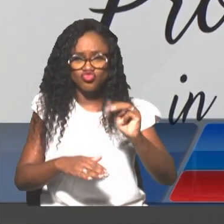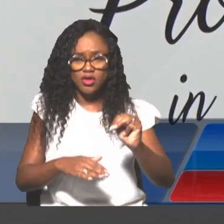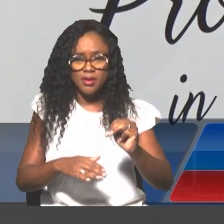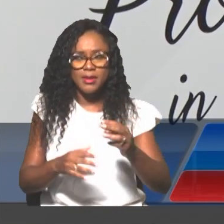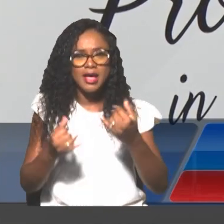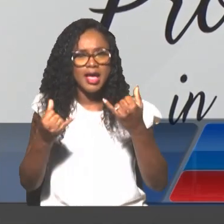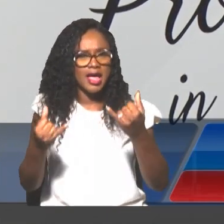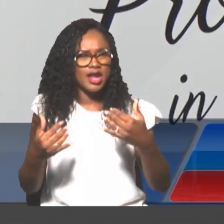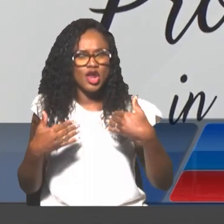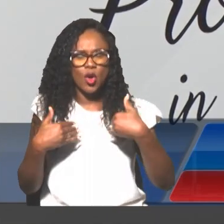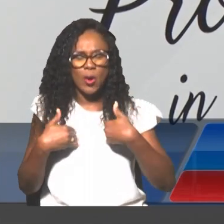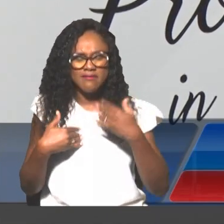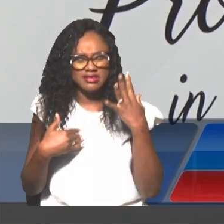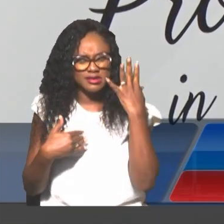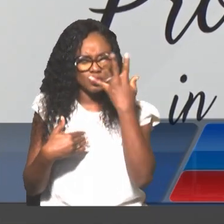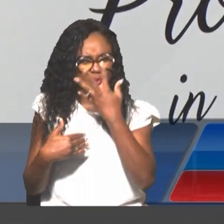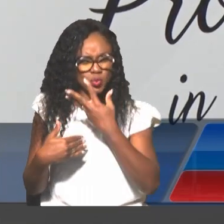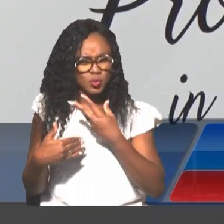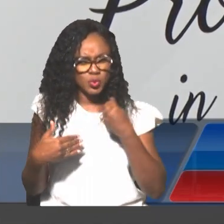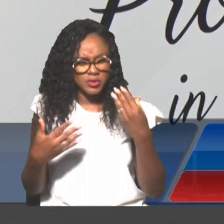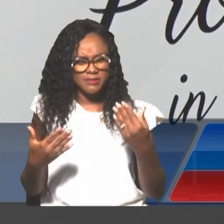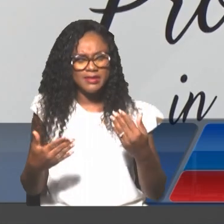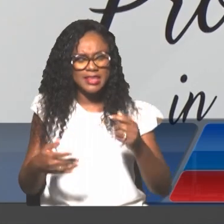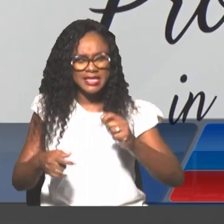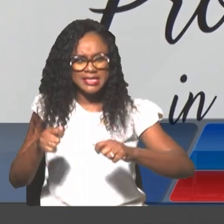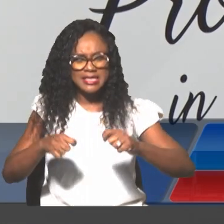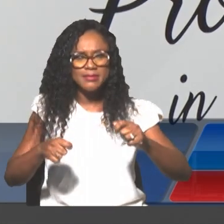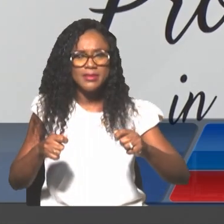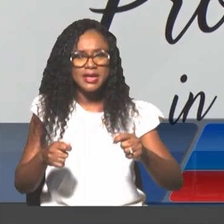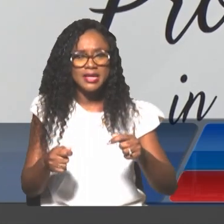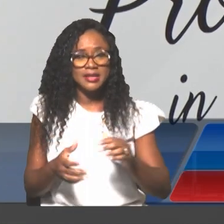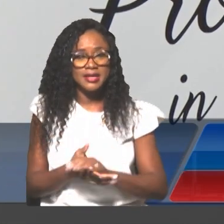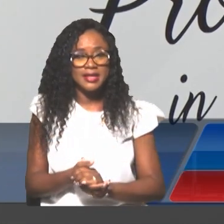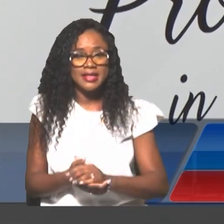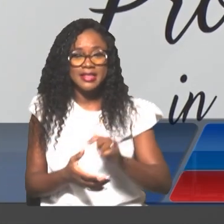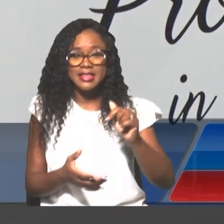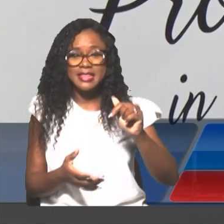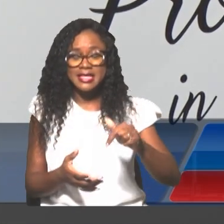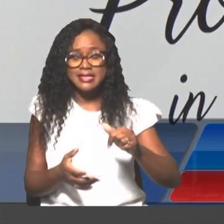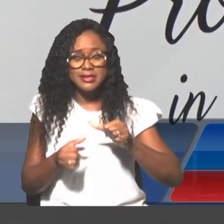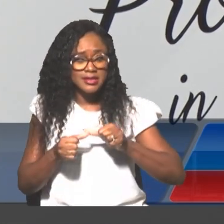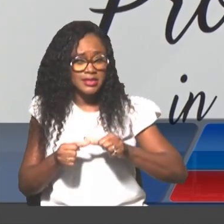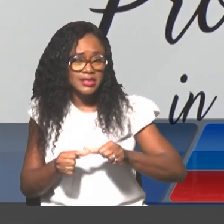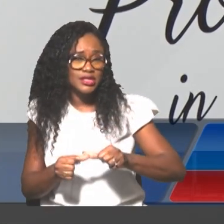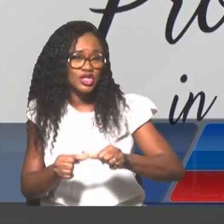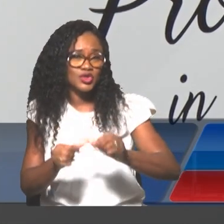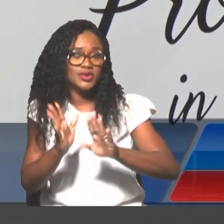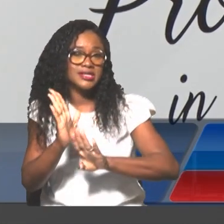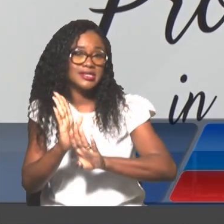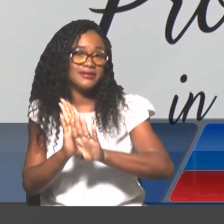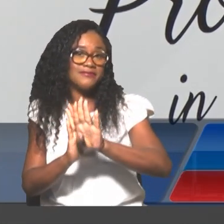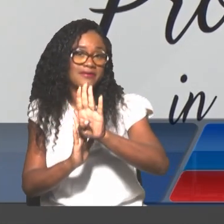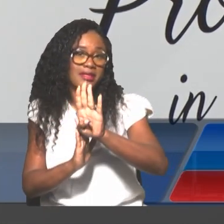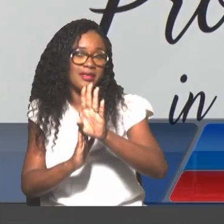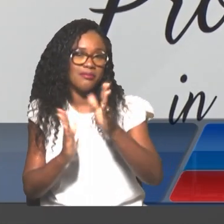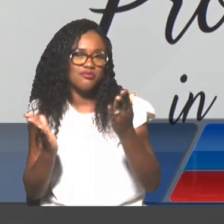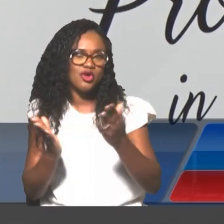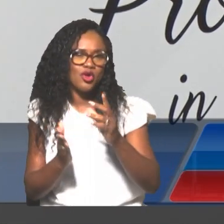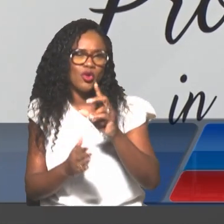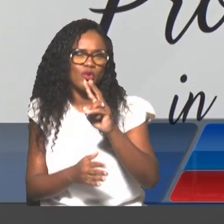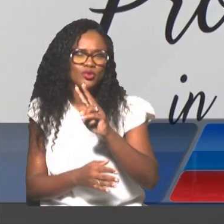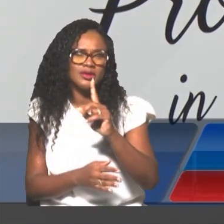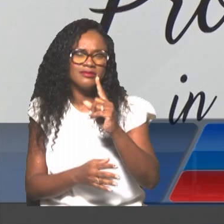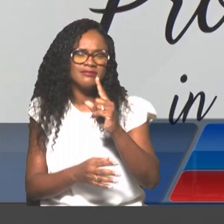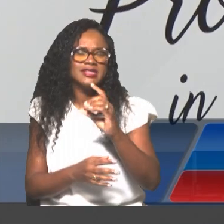have this magnificent musical instrument today. The fact that it's still around and thriving in this 21st century is testament